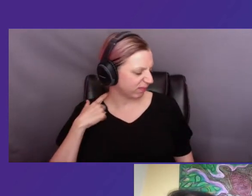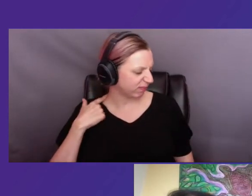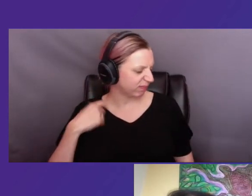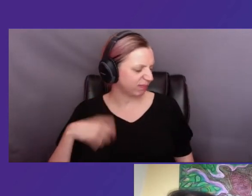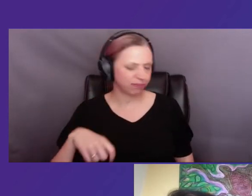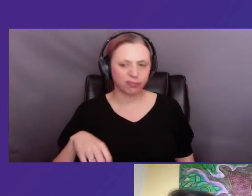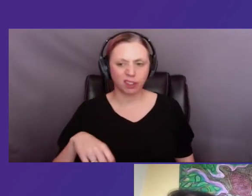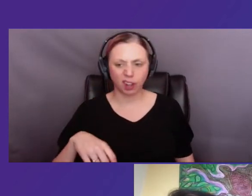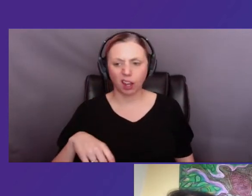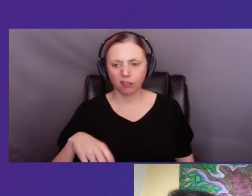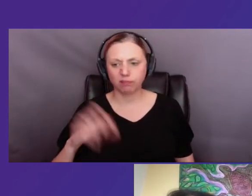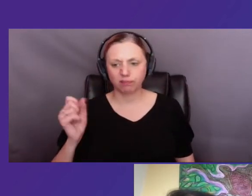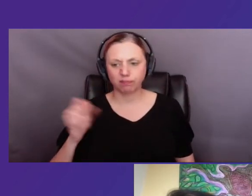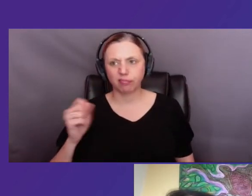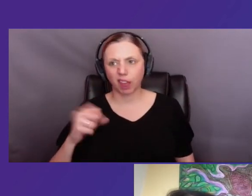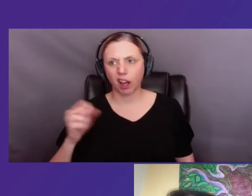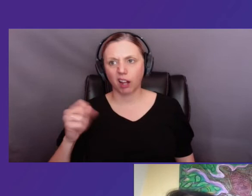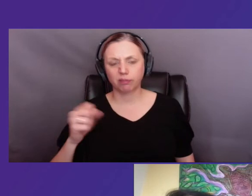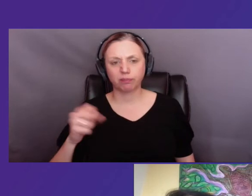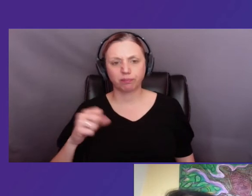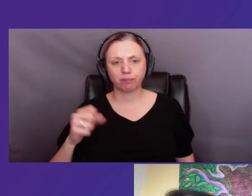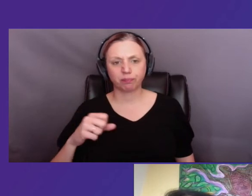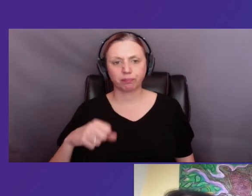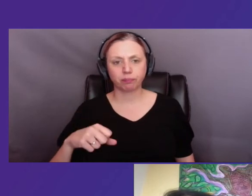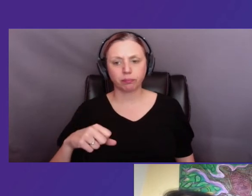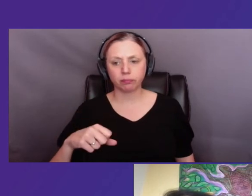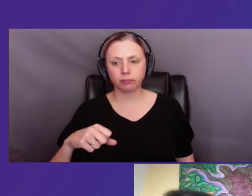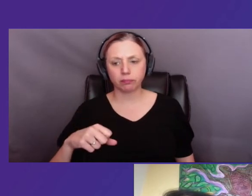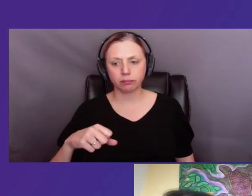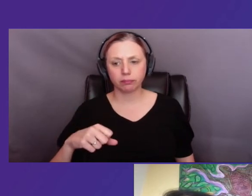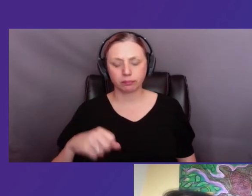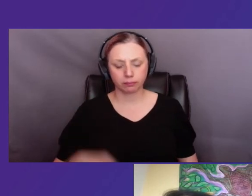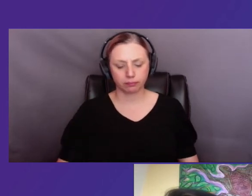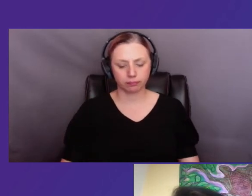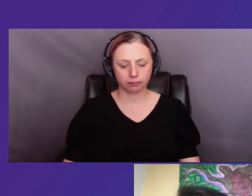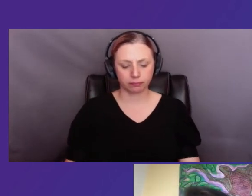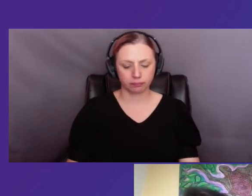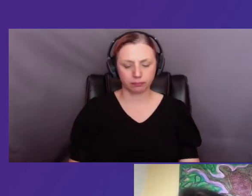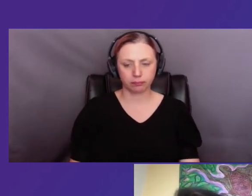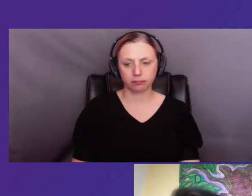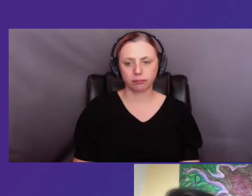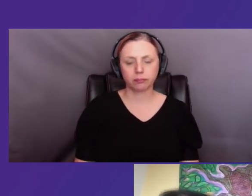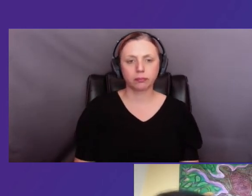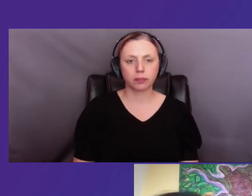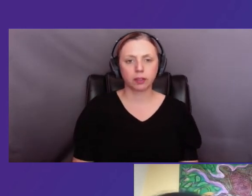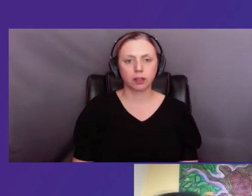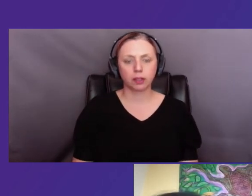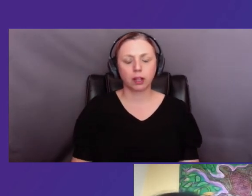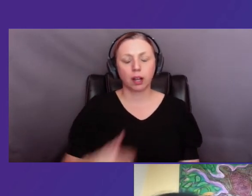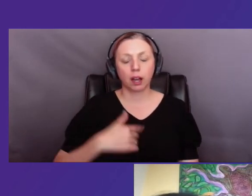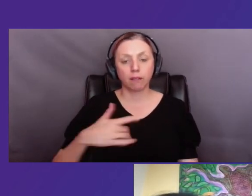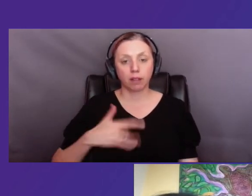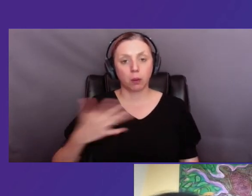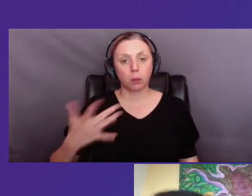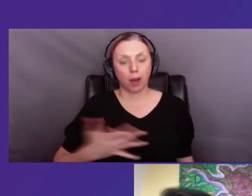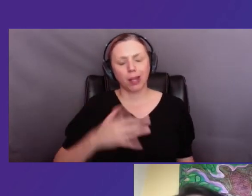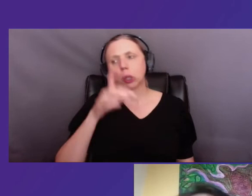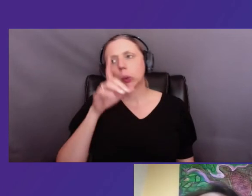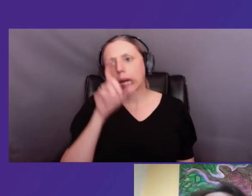Yes. I mean, what I just feel, I think you have